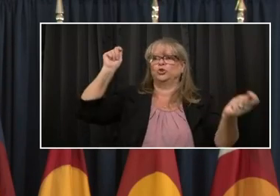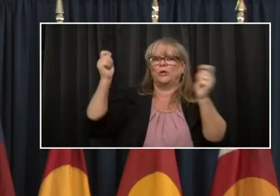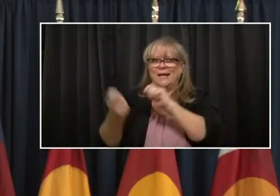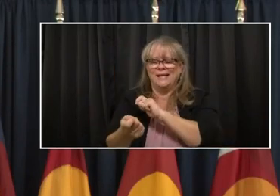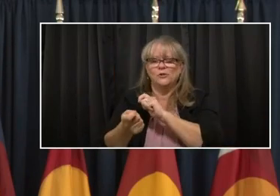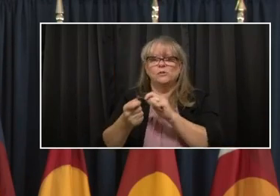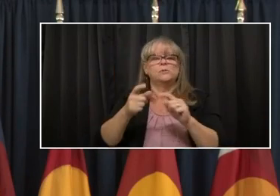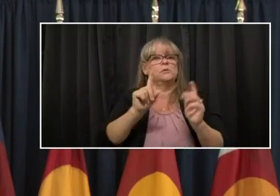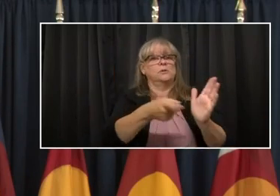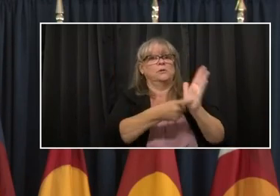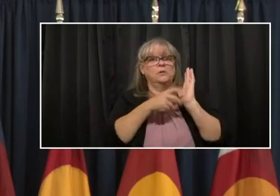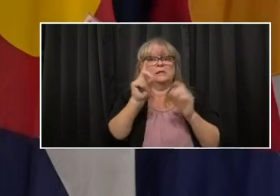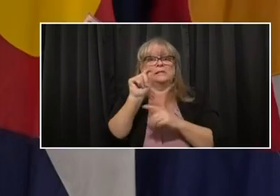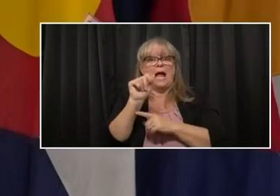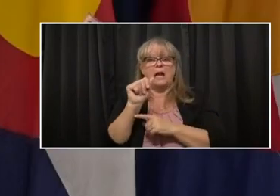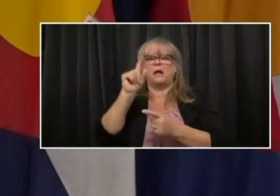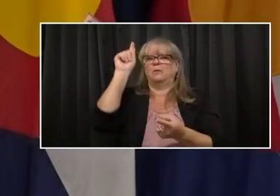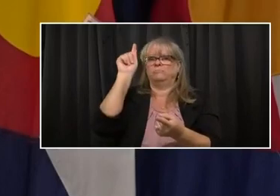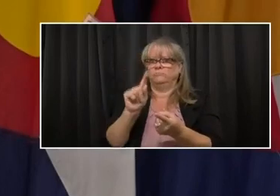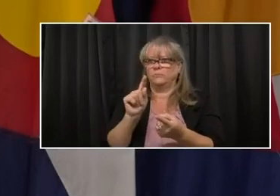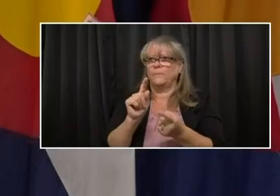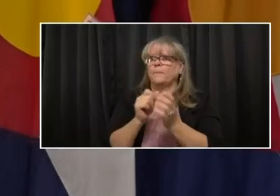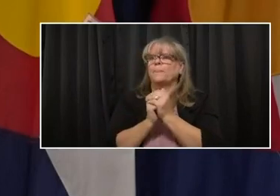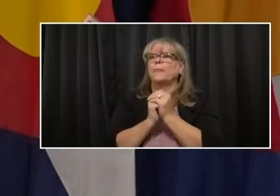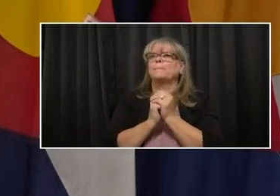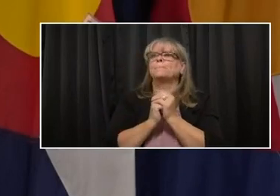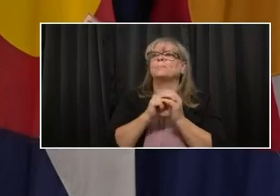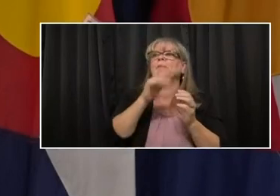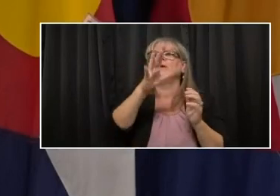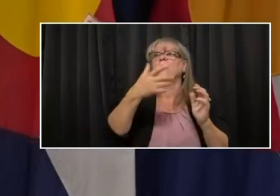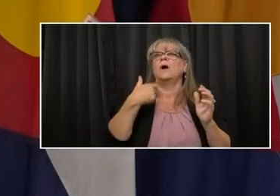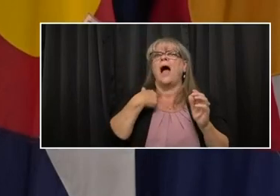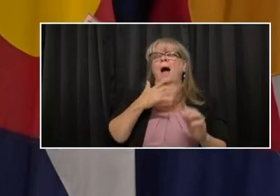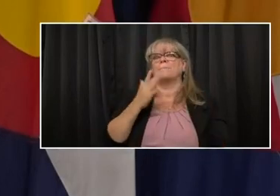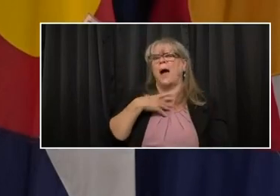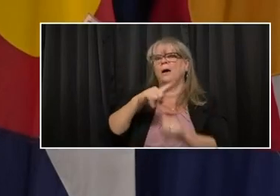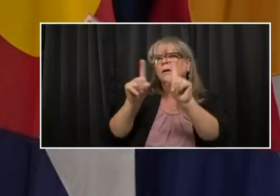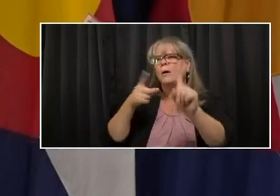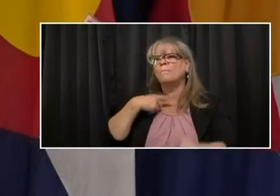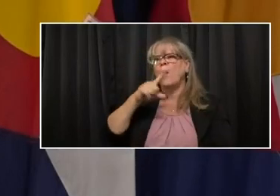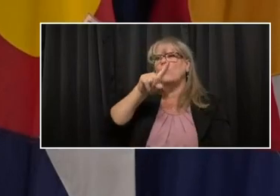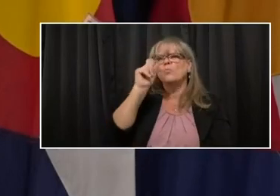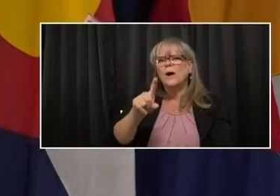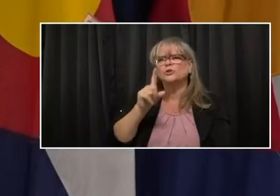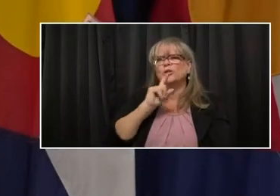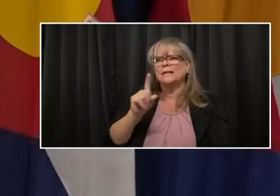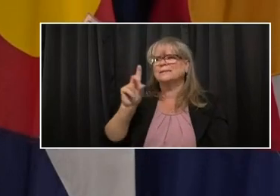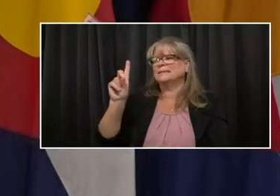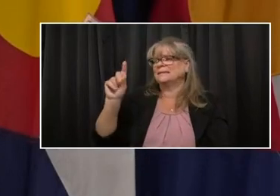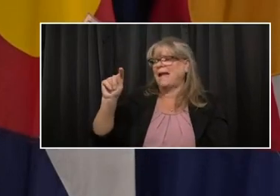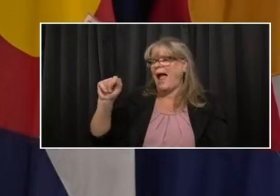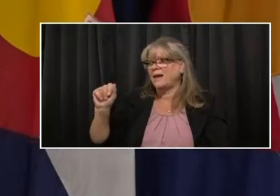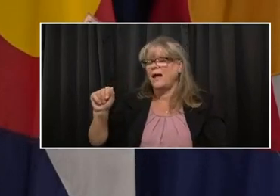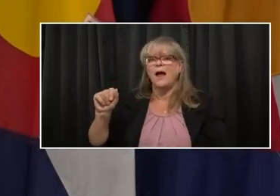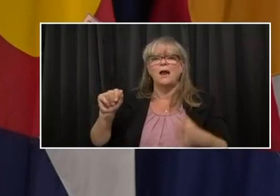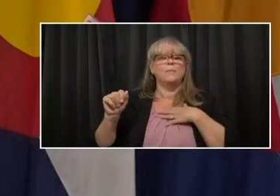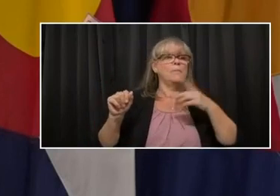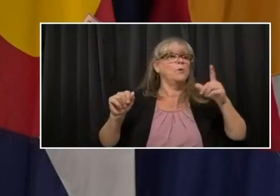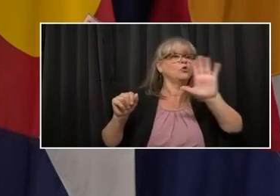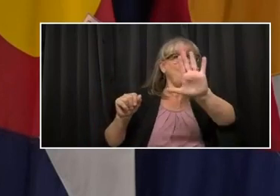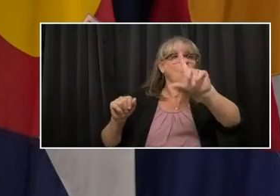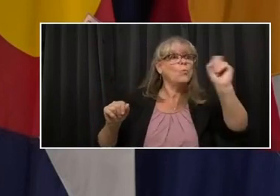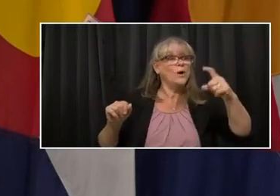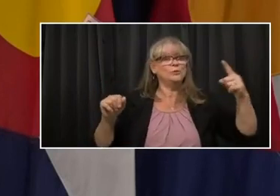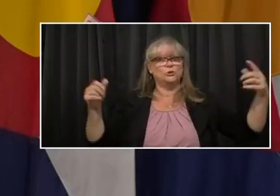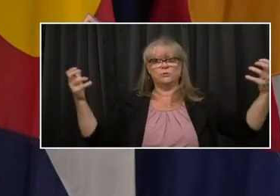been represented. And our questions of the data and your questions of the data have really evolved over time as well. And so because of that, we've